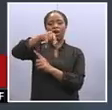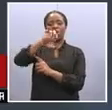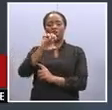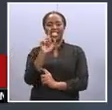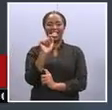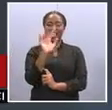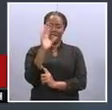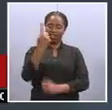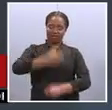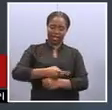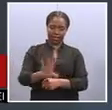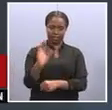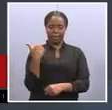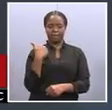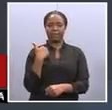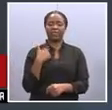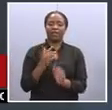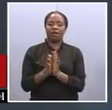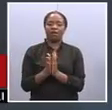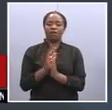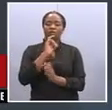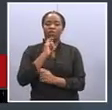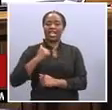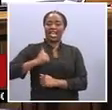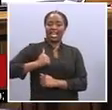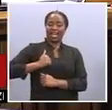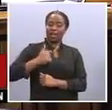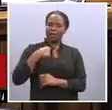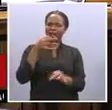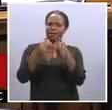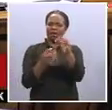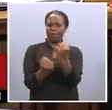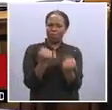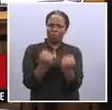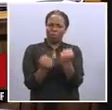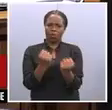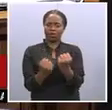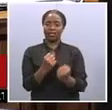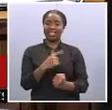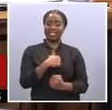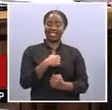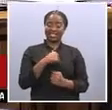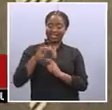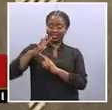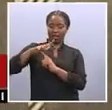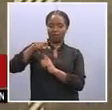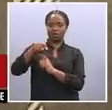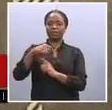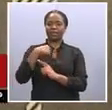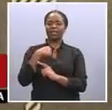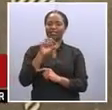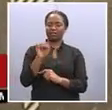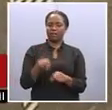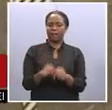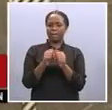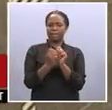bank Export Development Canada. If they can't, they'll have to explain themselves to court. The controversial family has been found in breach